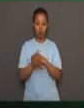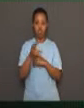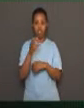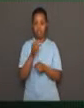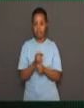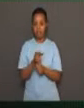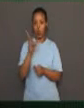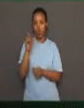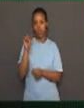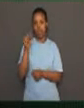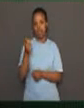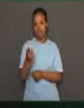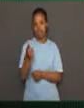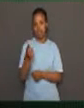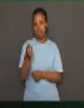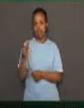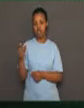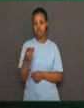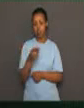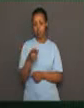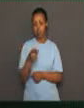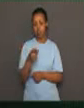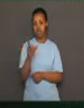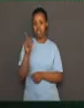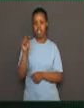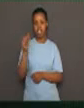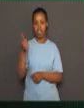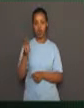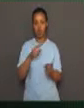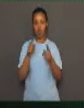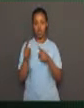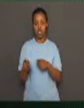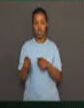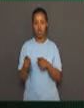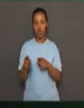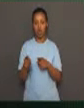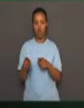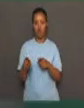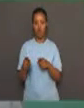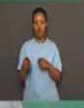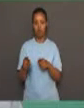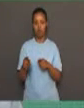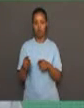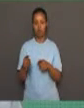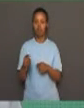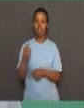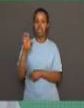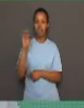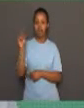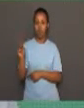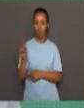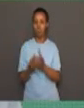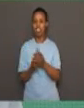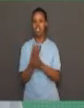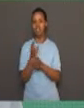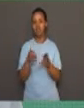DNA, and it is the DNA that instructs the embryo to grow.